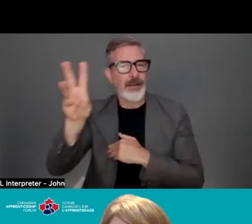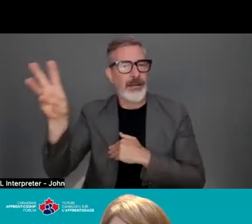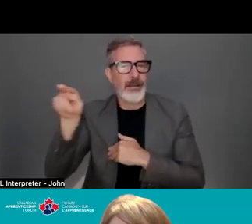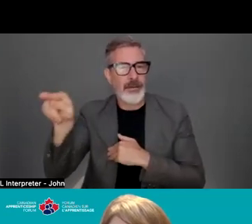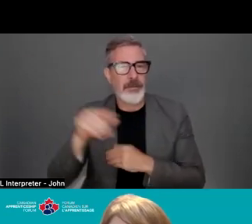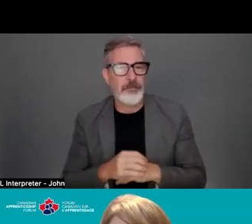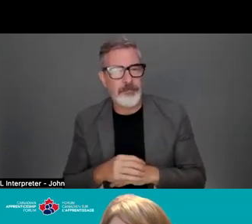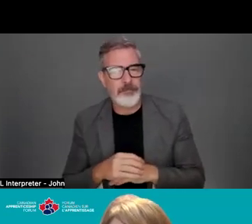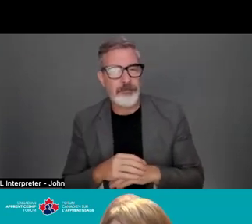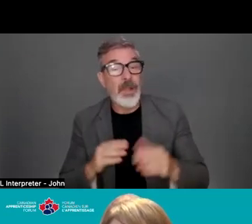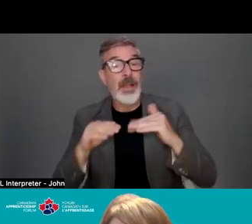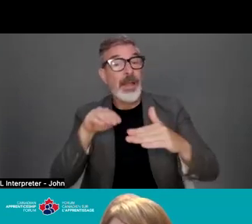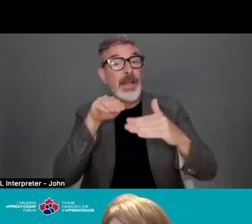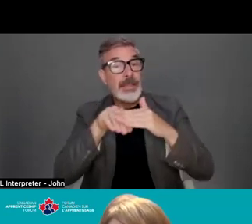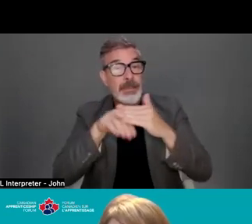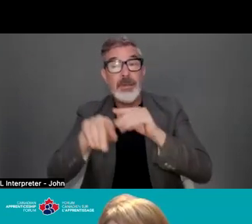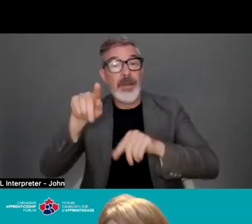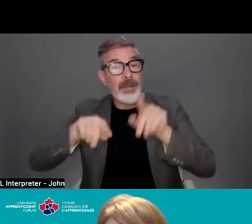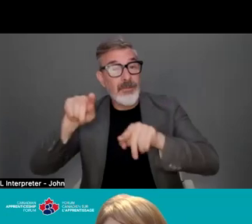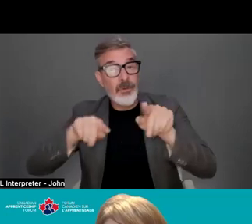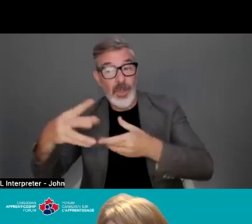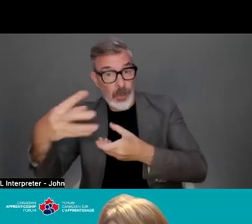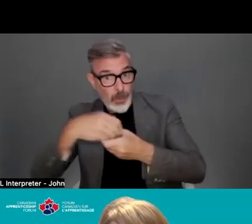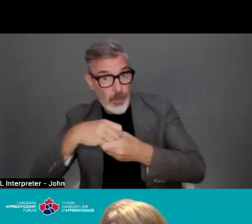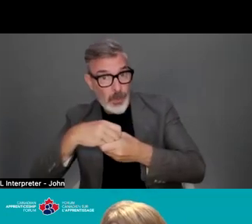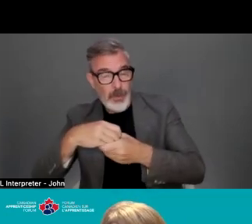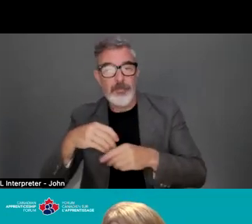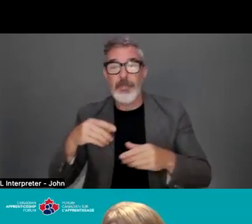an inclusion statement